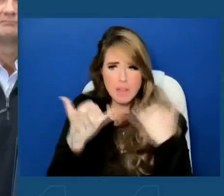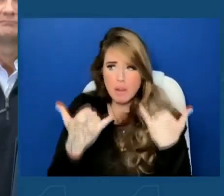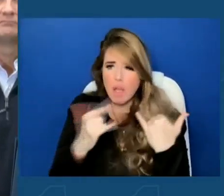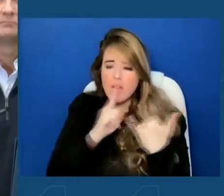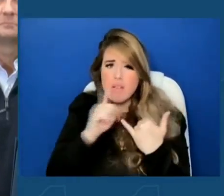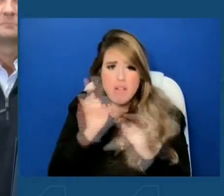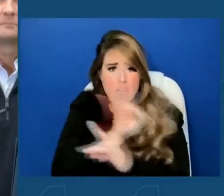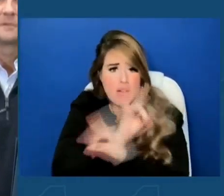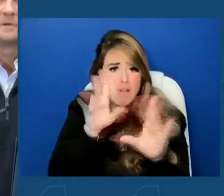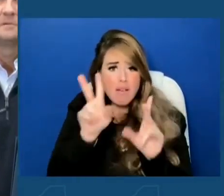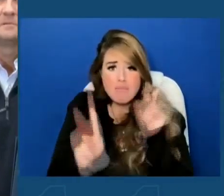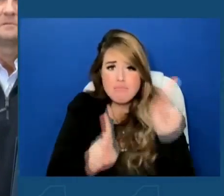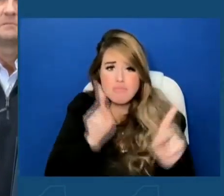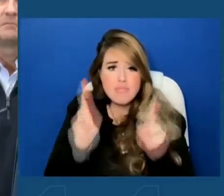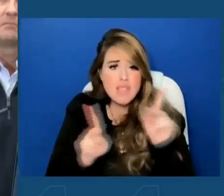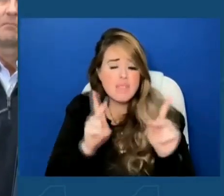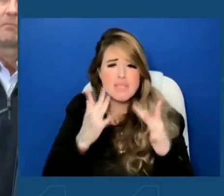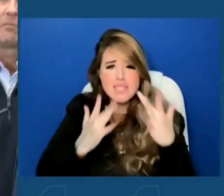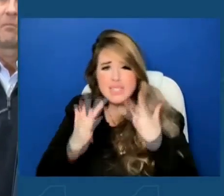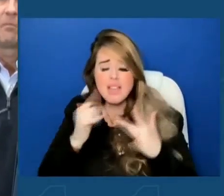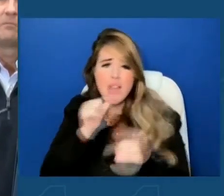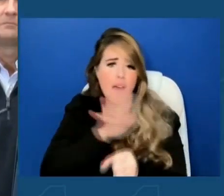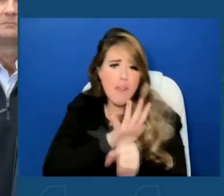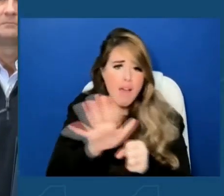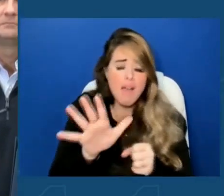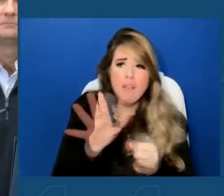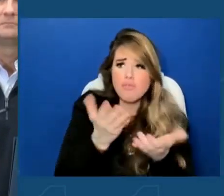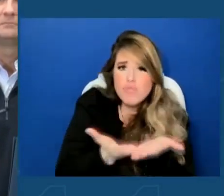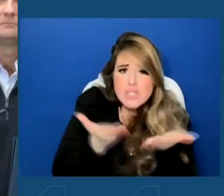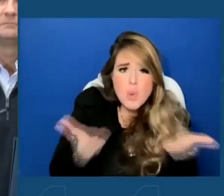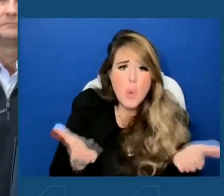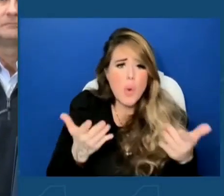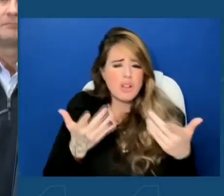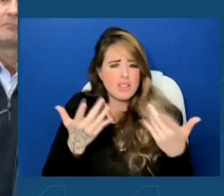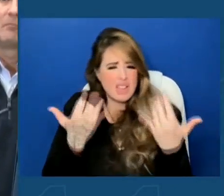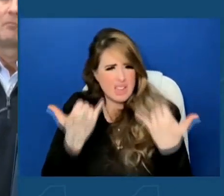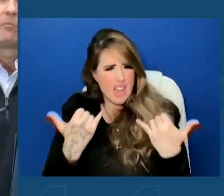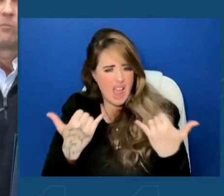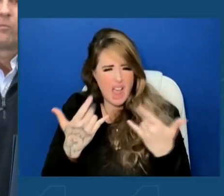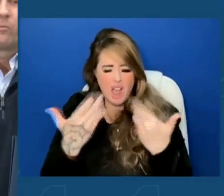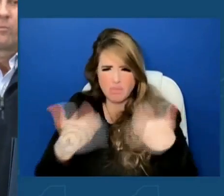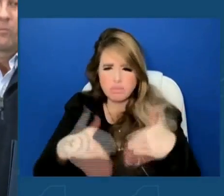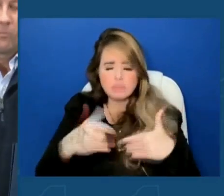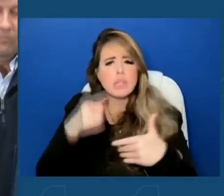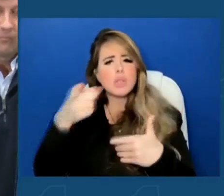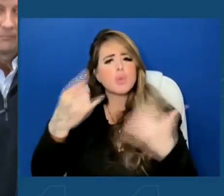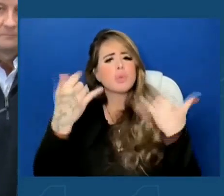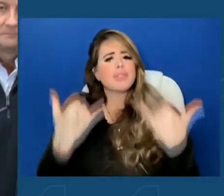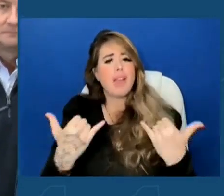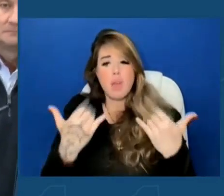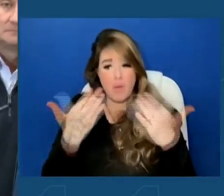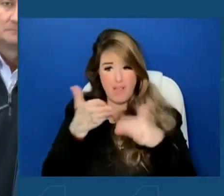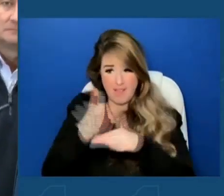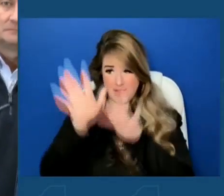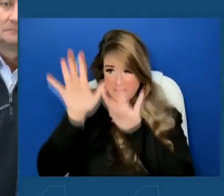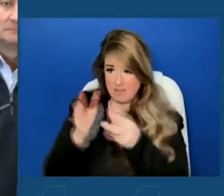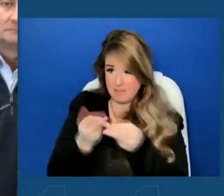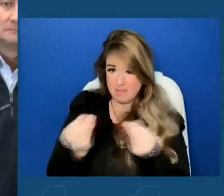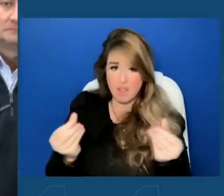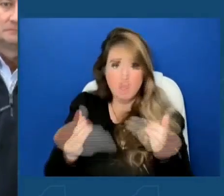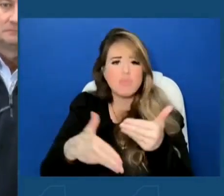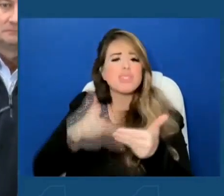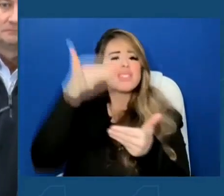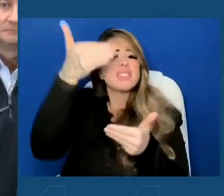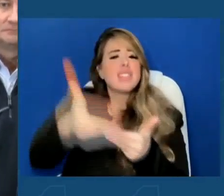people are running low on supplies and running low on resources, and how much thought you've given to kind of these sorts of storms occurring more often in the future?